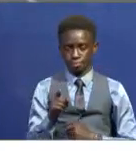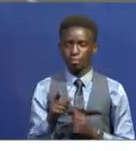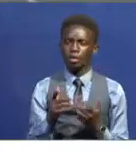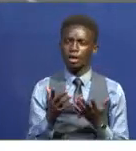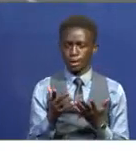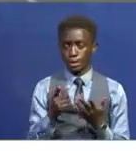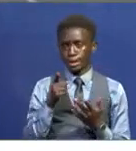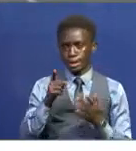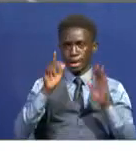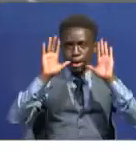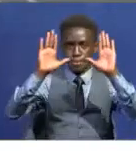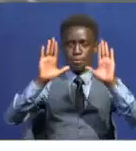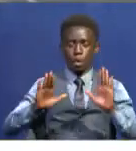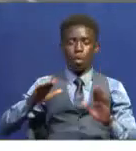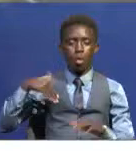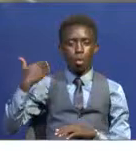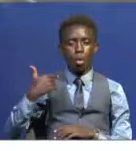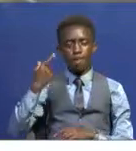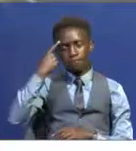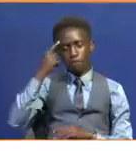financial audits and forensics.